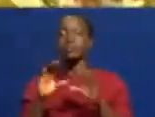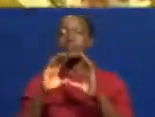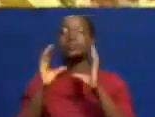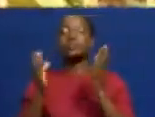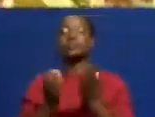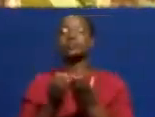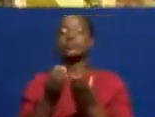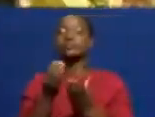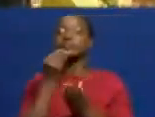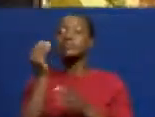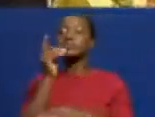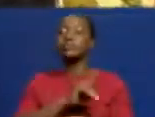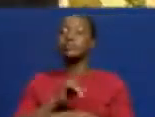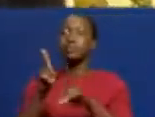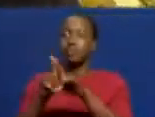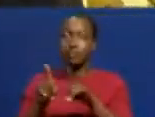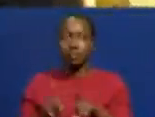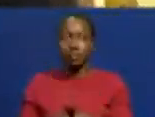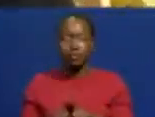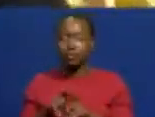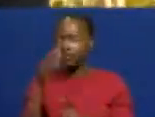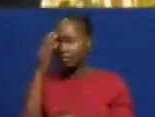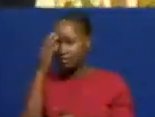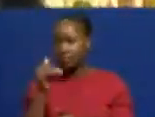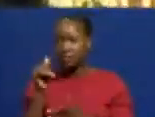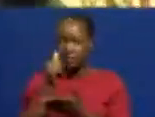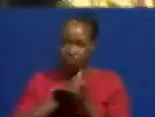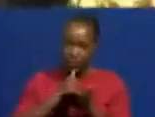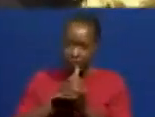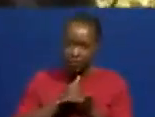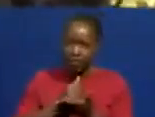Food Day, and also why millet?